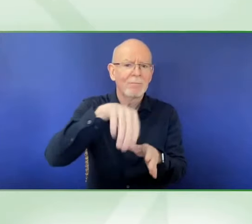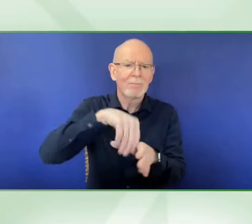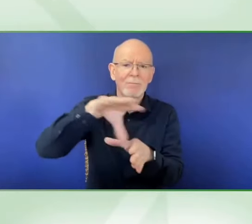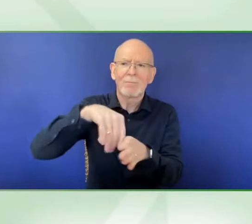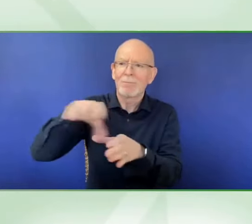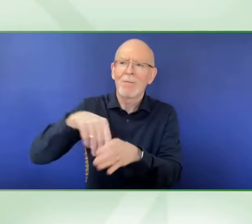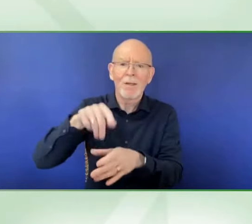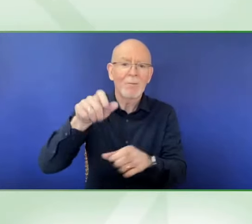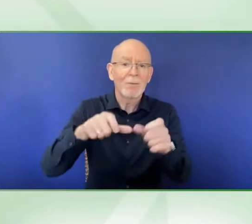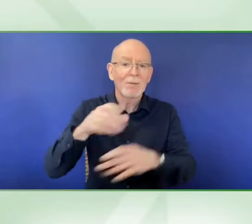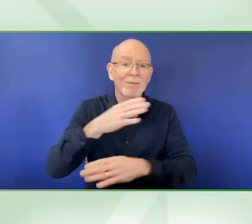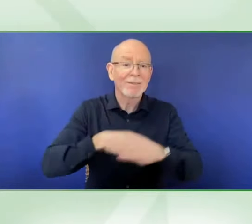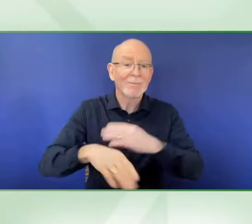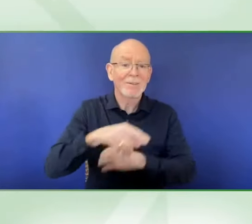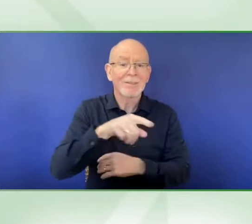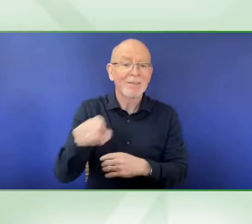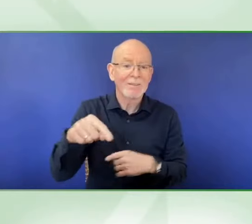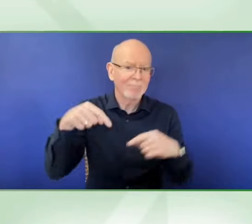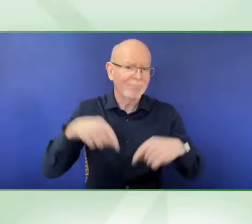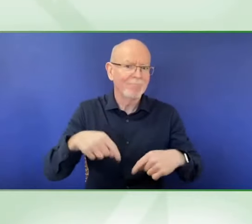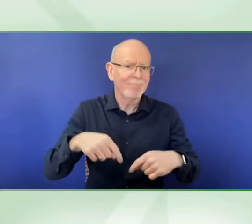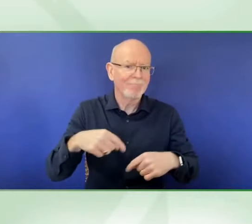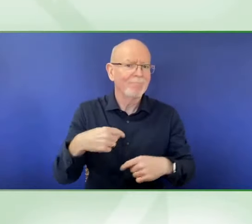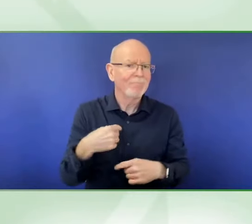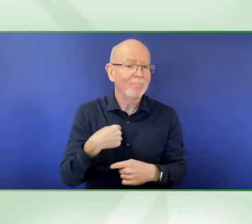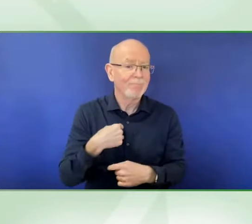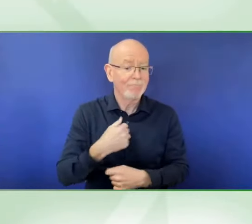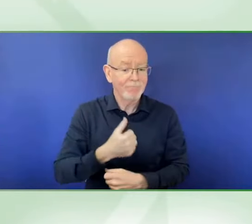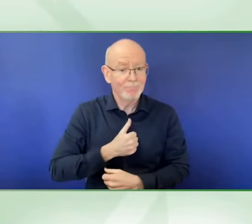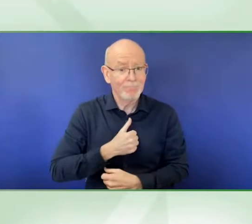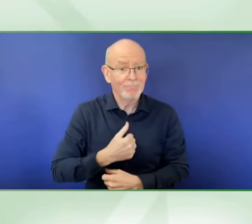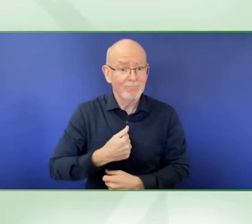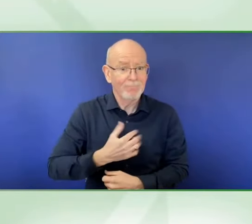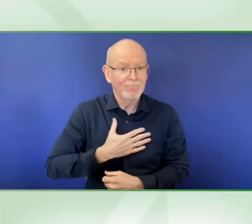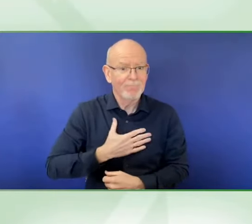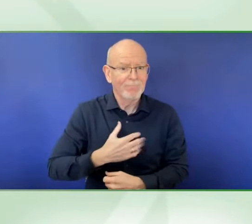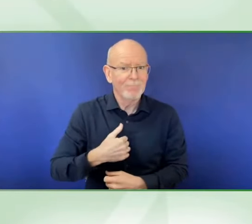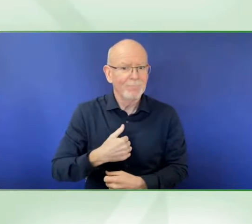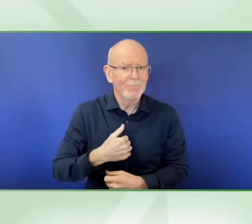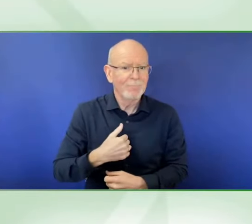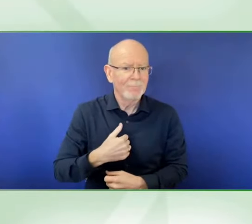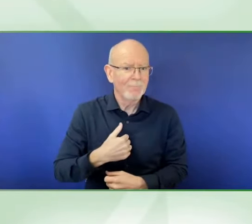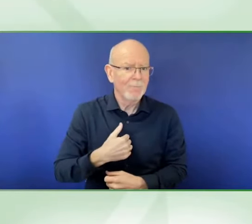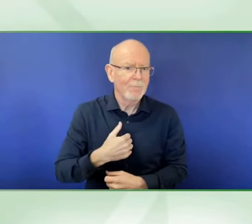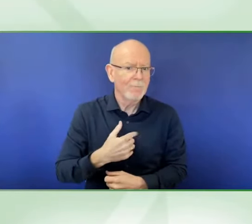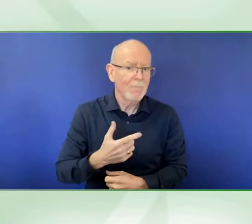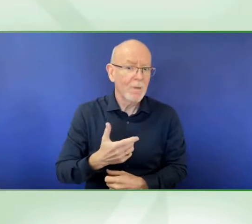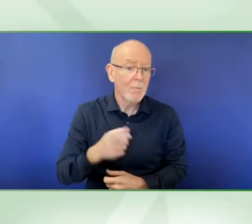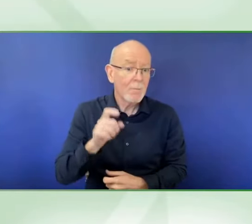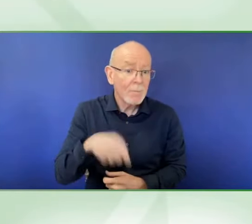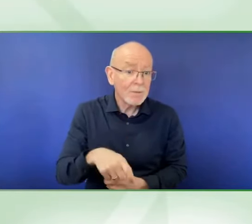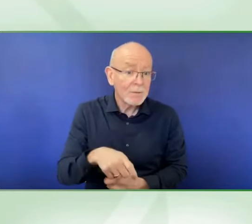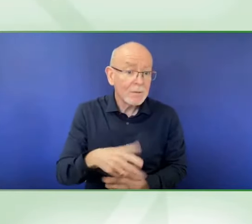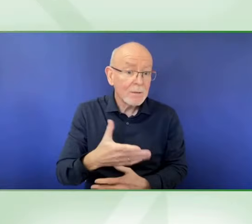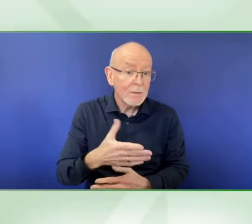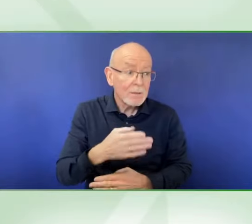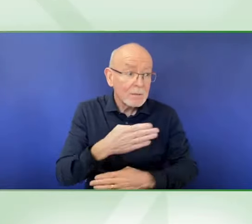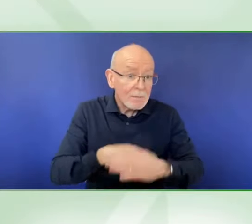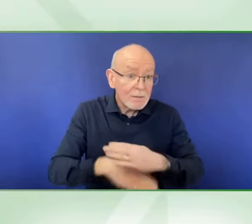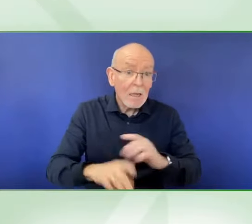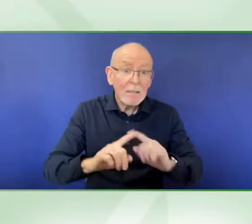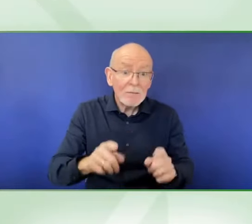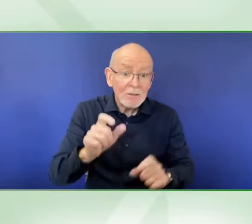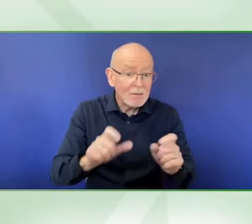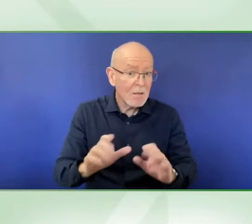health, has to do with mental health, with our senses, it has to do with climate change, it has to do with